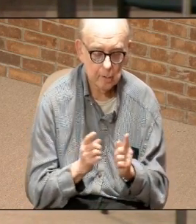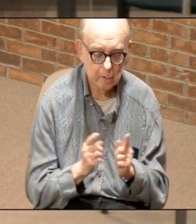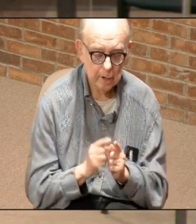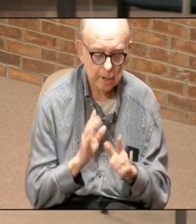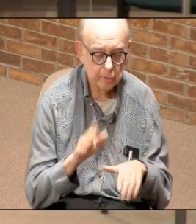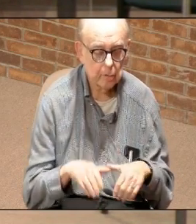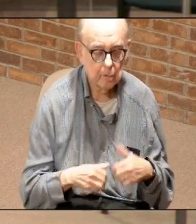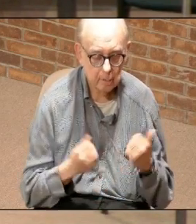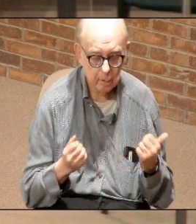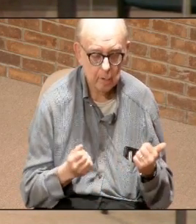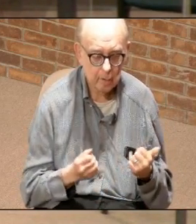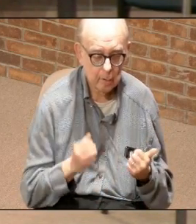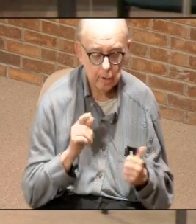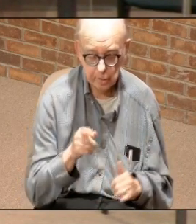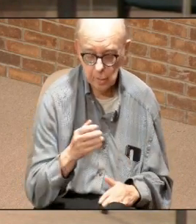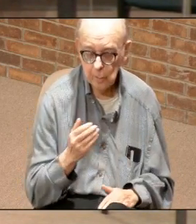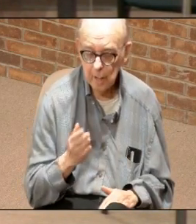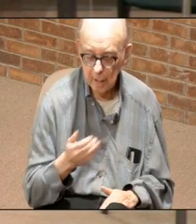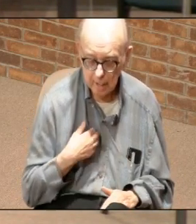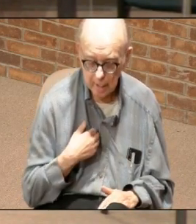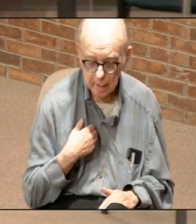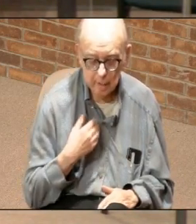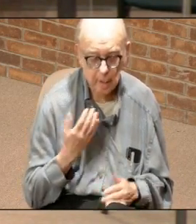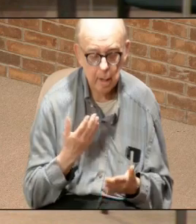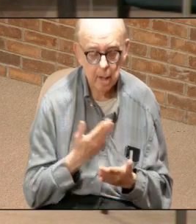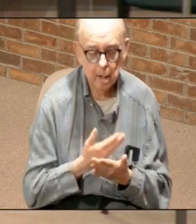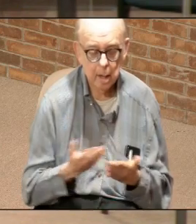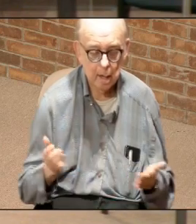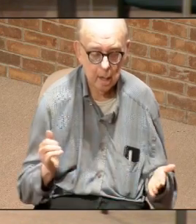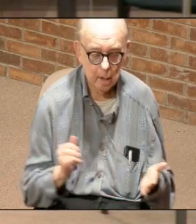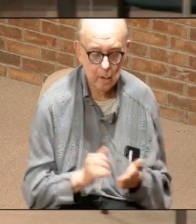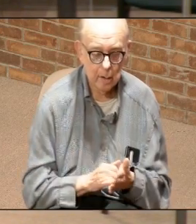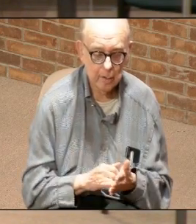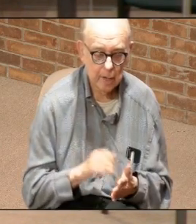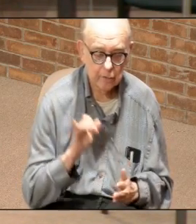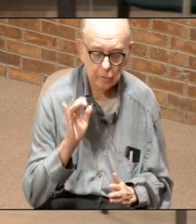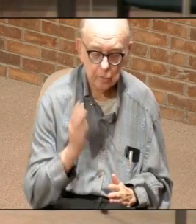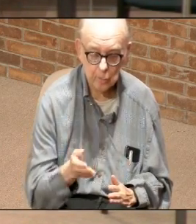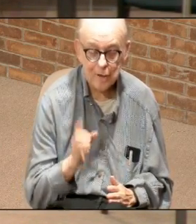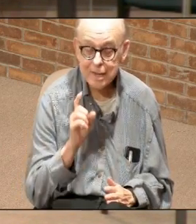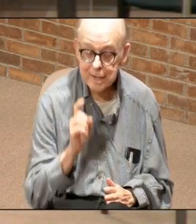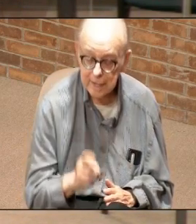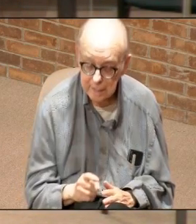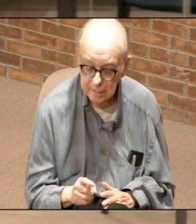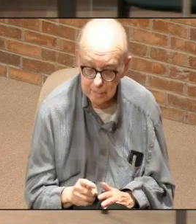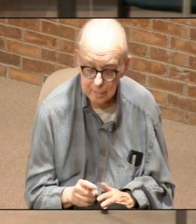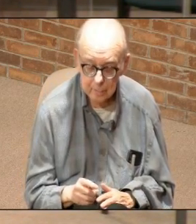in your life, you have everything you need.